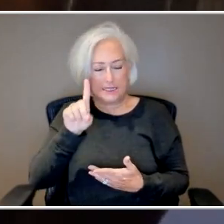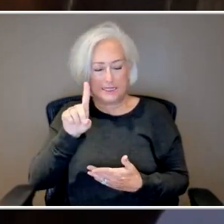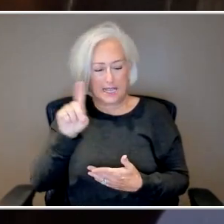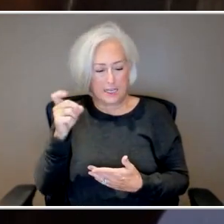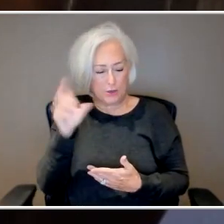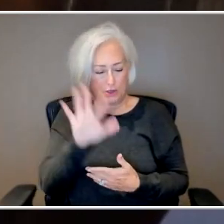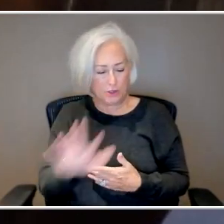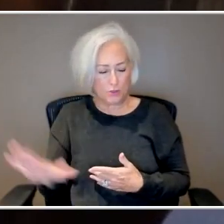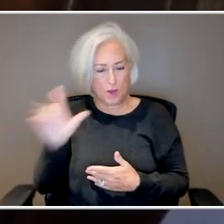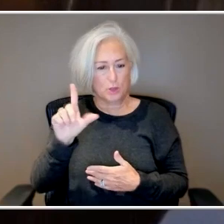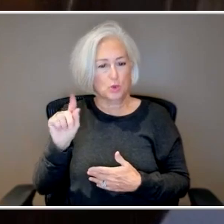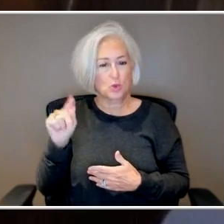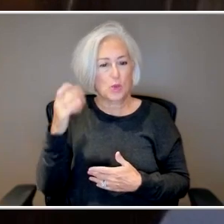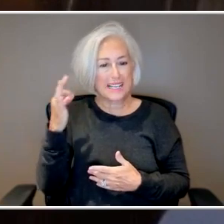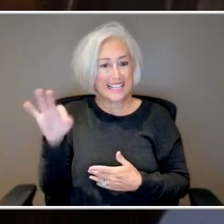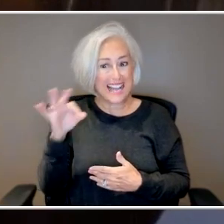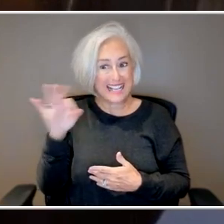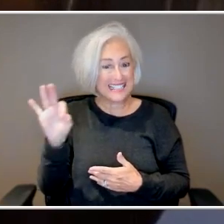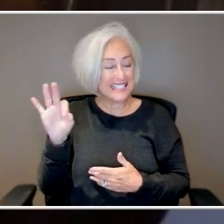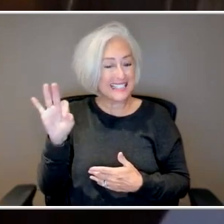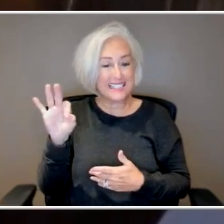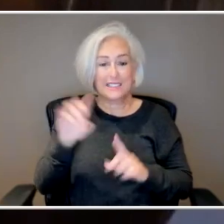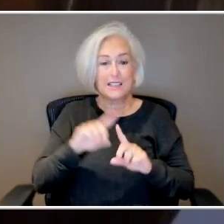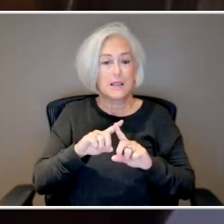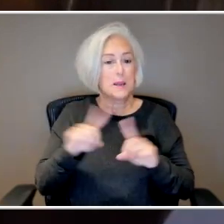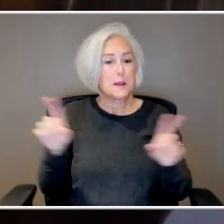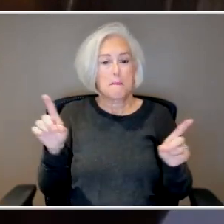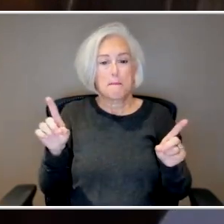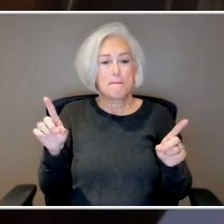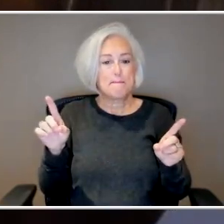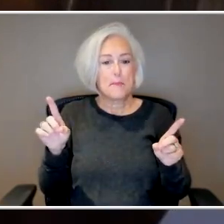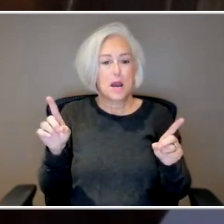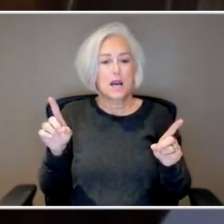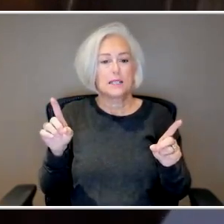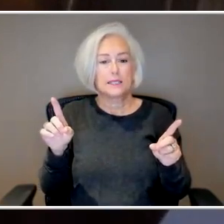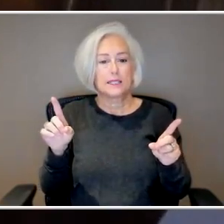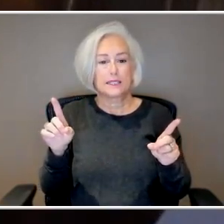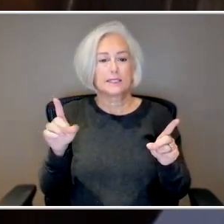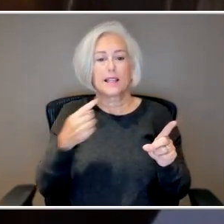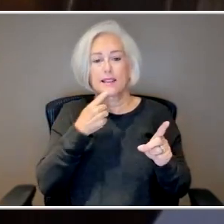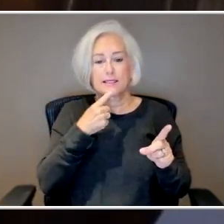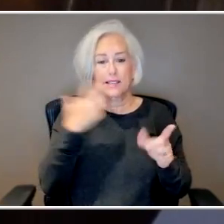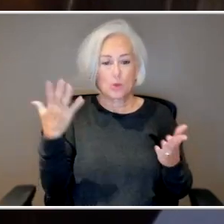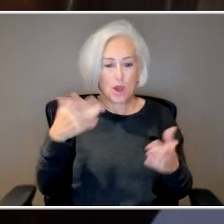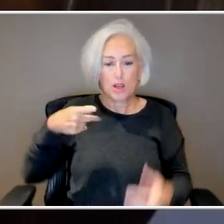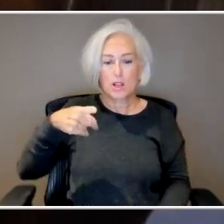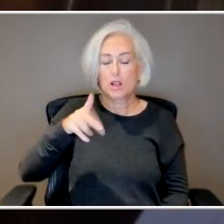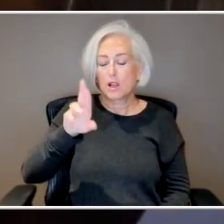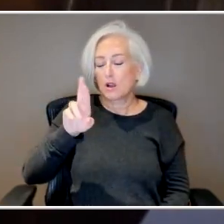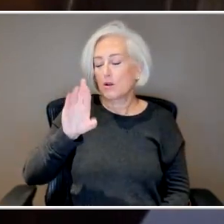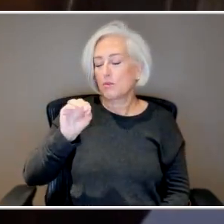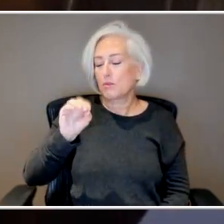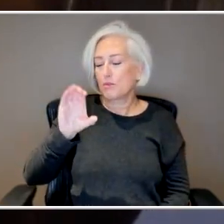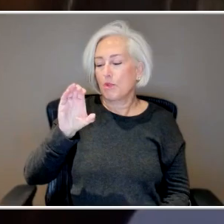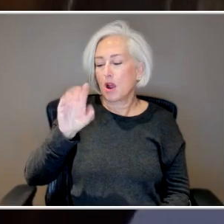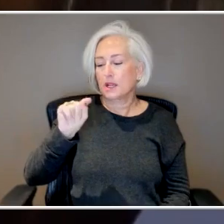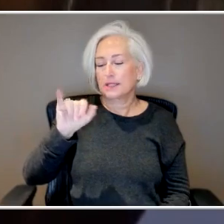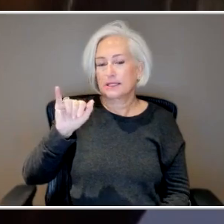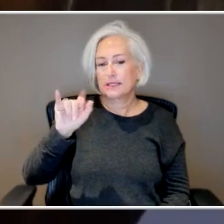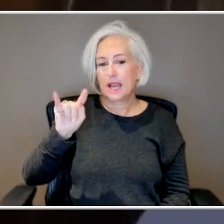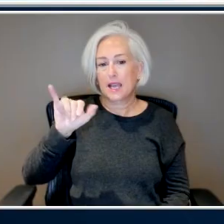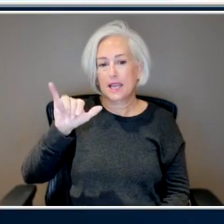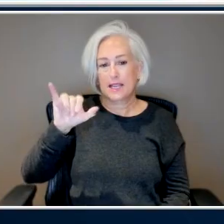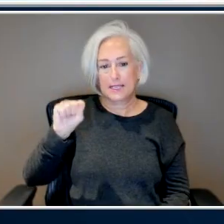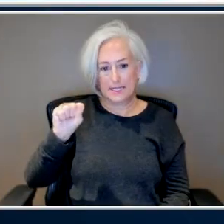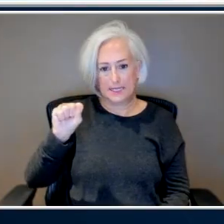2019-ish, and I was diagnosed with proctitis is what it was at first. So,